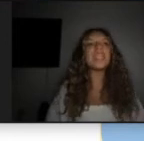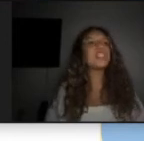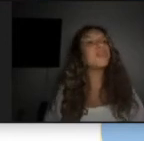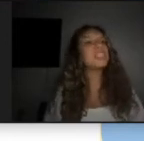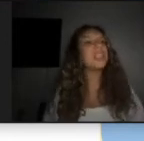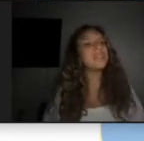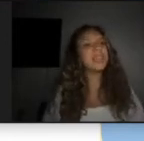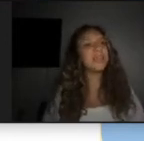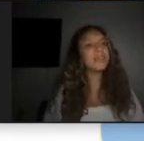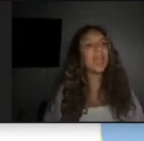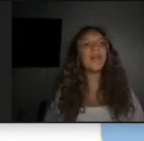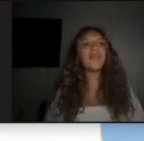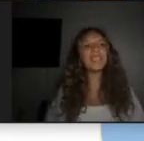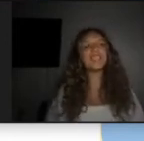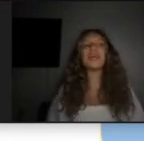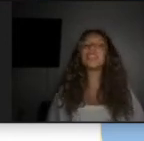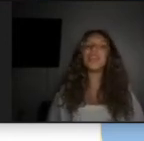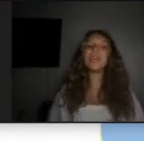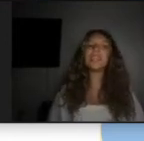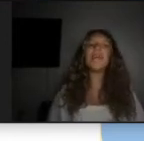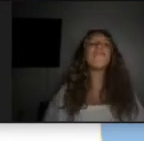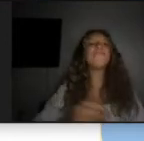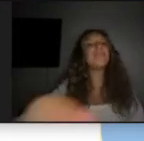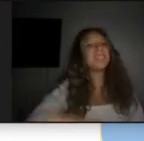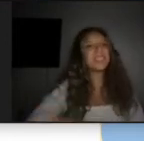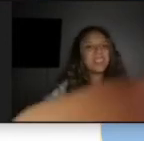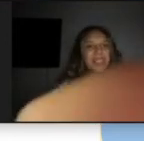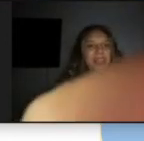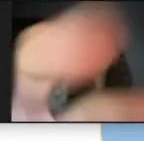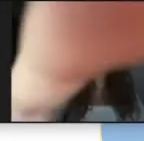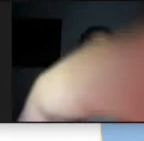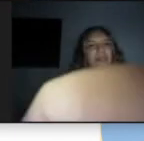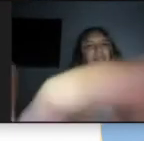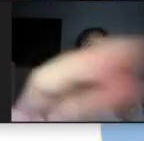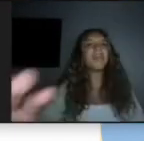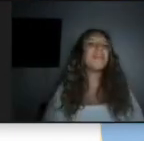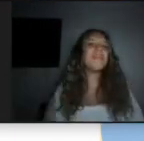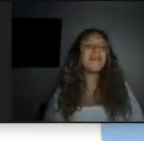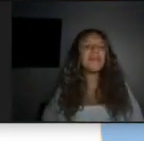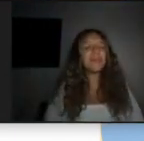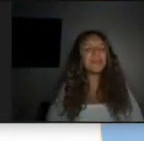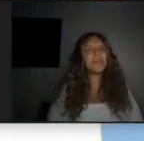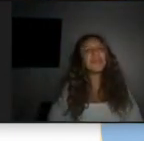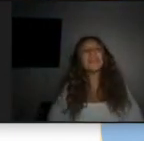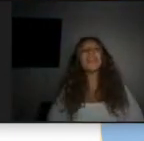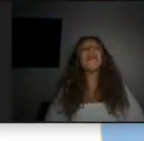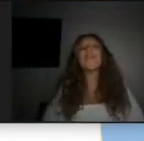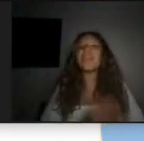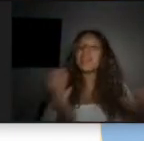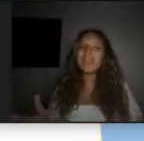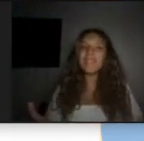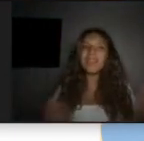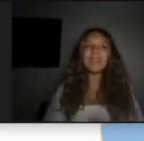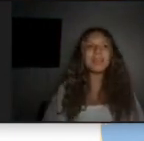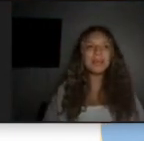in much loves them i will miss you all so much mr sucher oh we wish you the